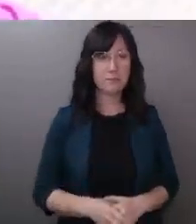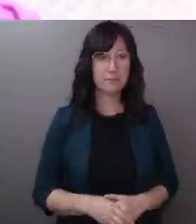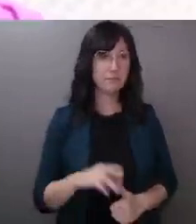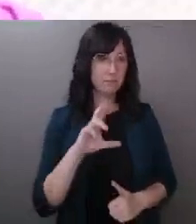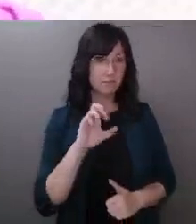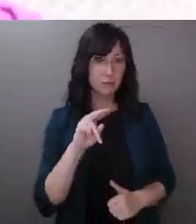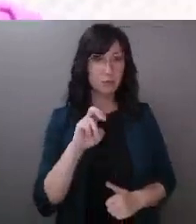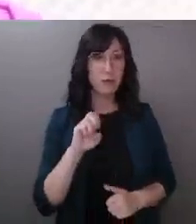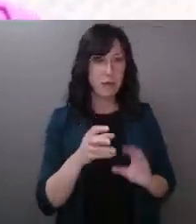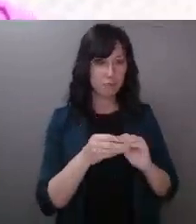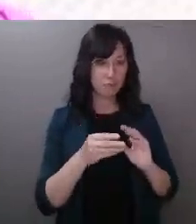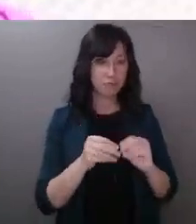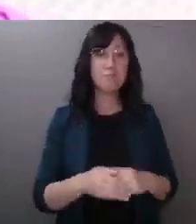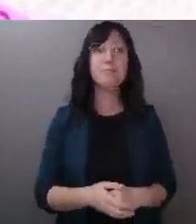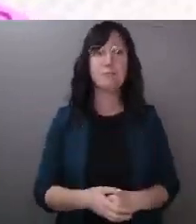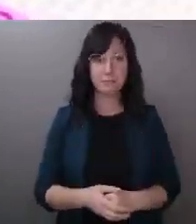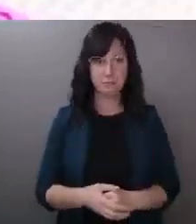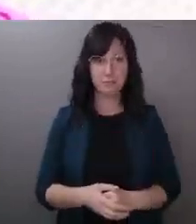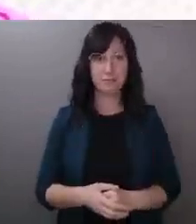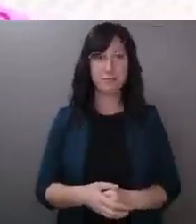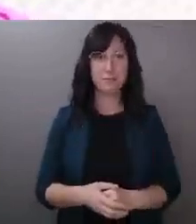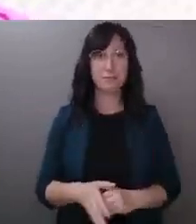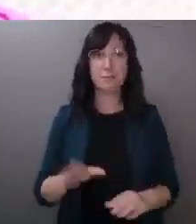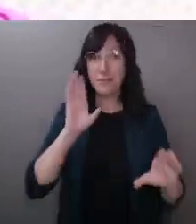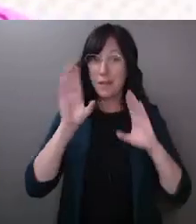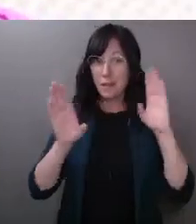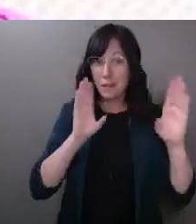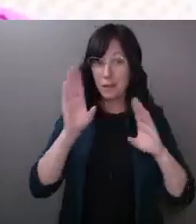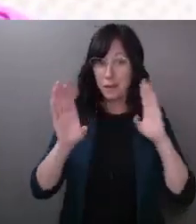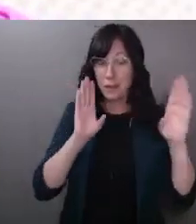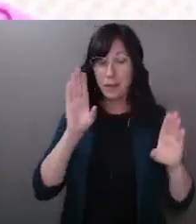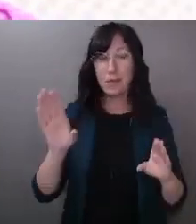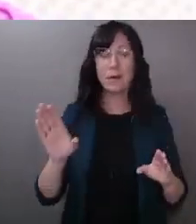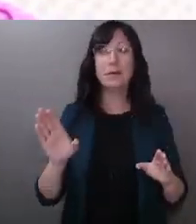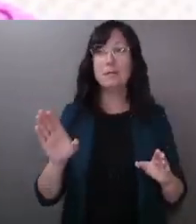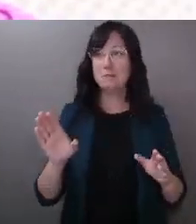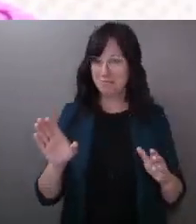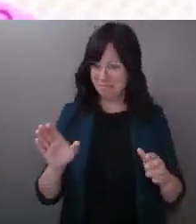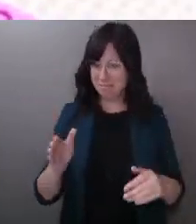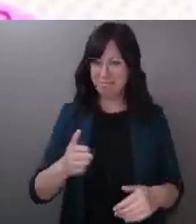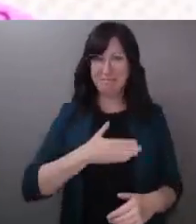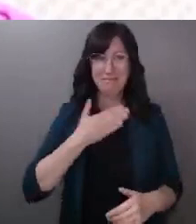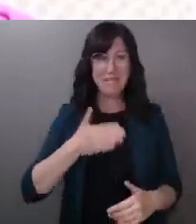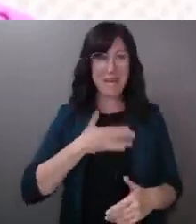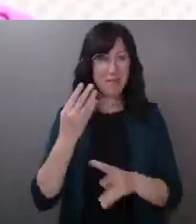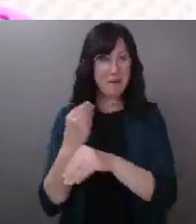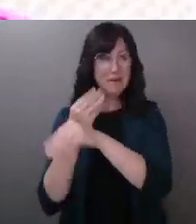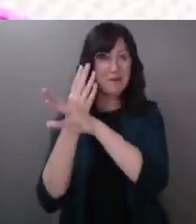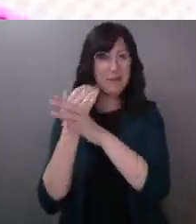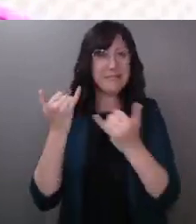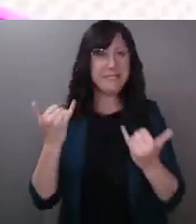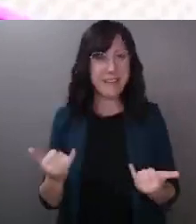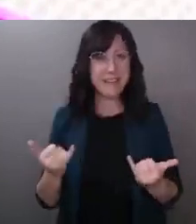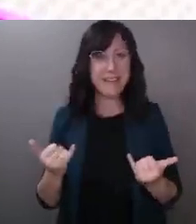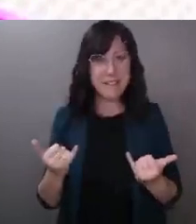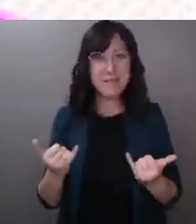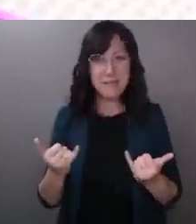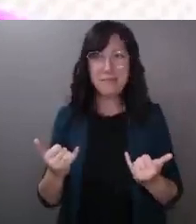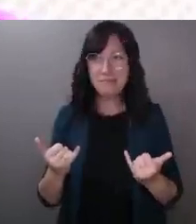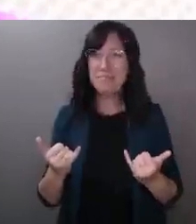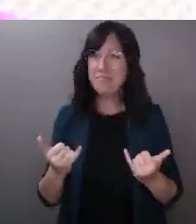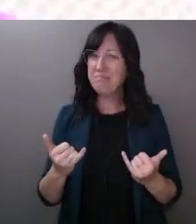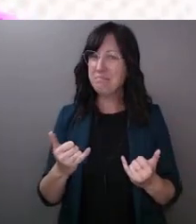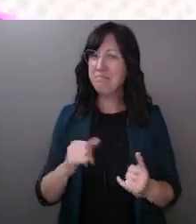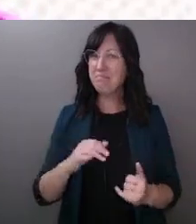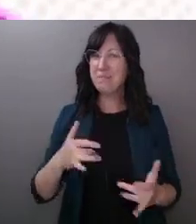Merci beaucoup, Monsieur le Maire. Bon après-midi, tout le monde. Hello, everyone. I'm very pleased to be here with you. It's a very good